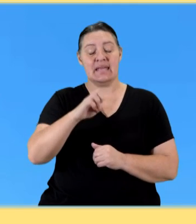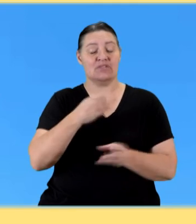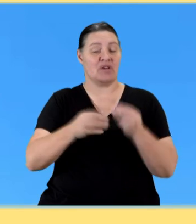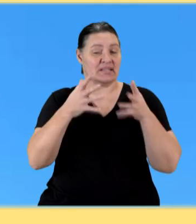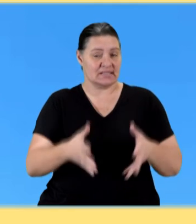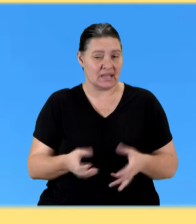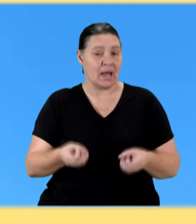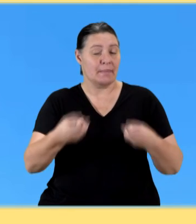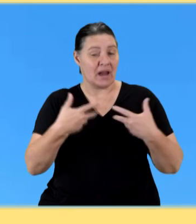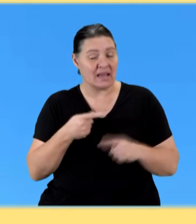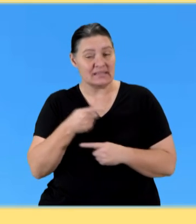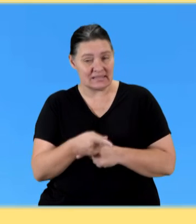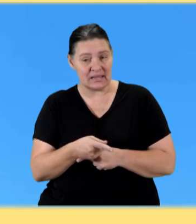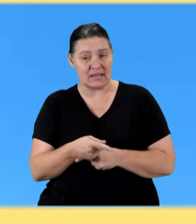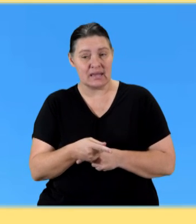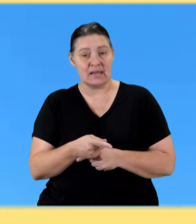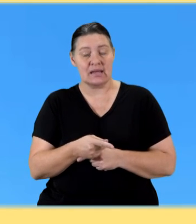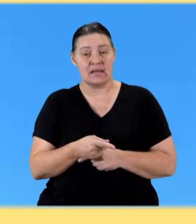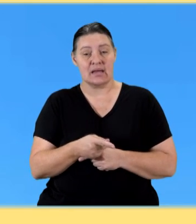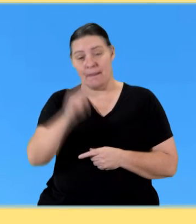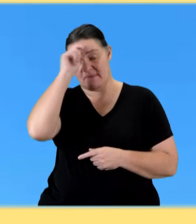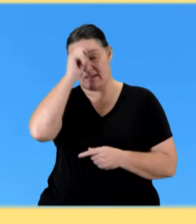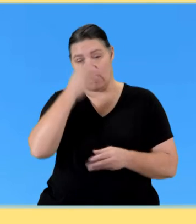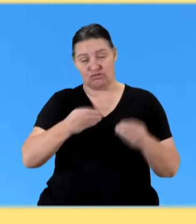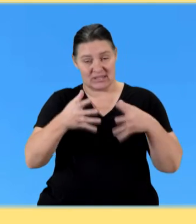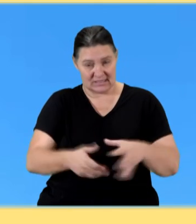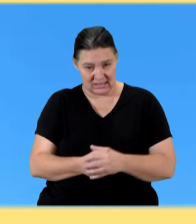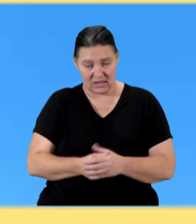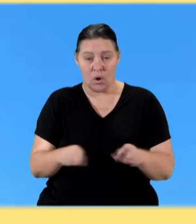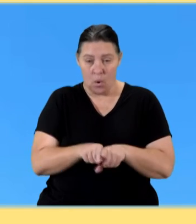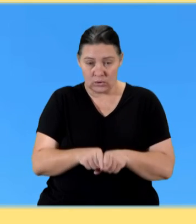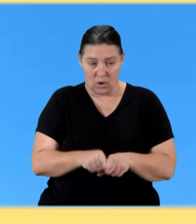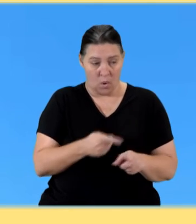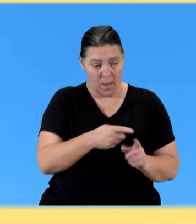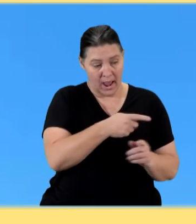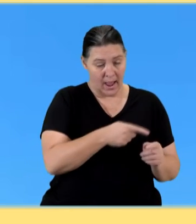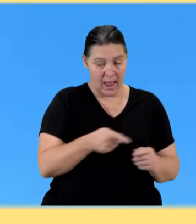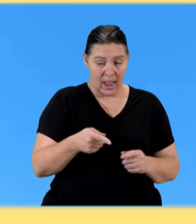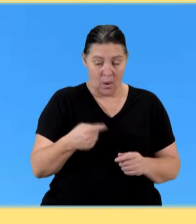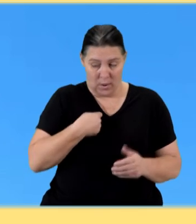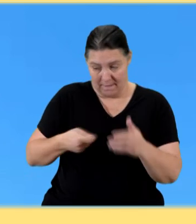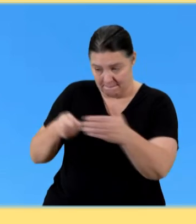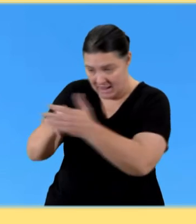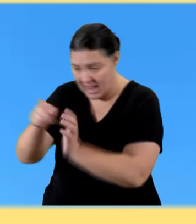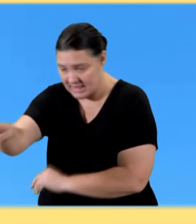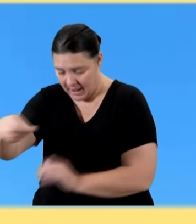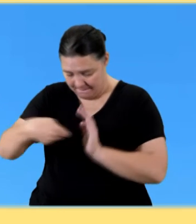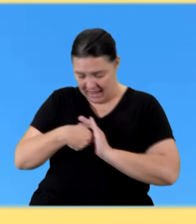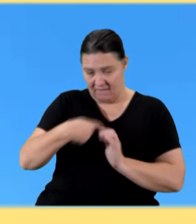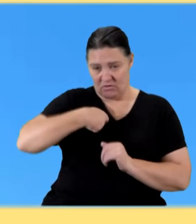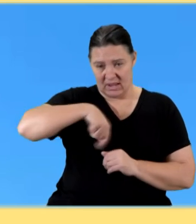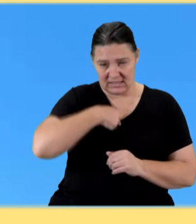Traders supplies goods to Bafana Traders and also buys from Bafana Traders. The debit balance